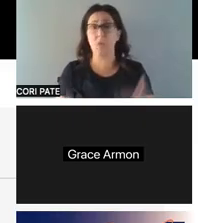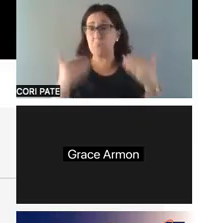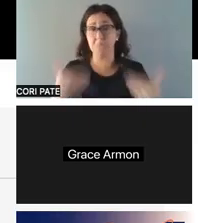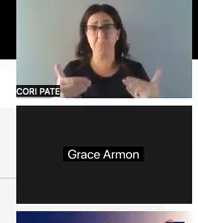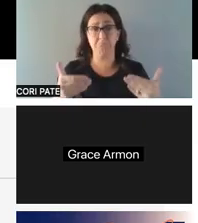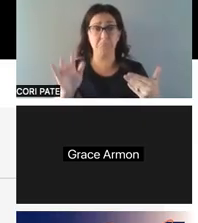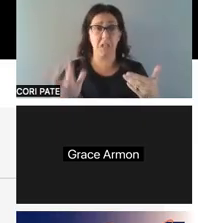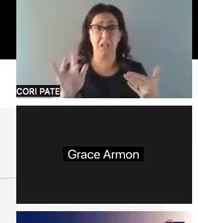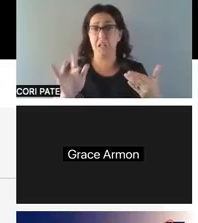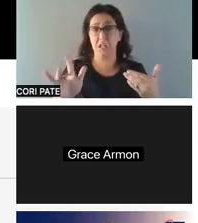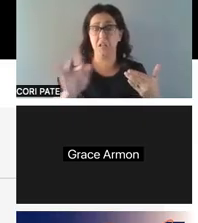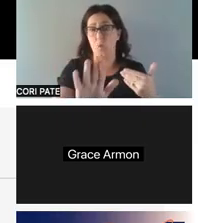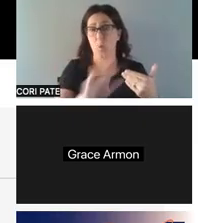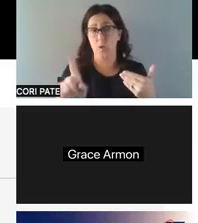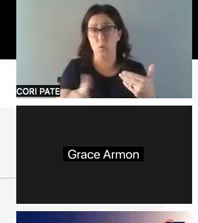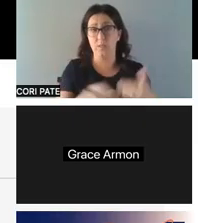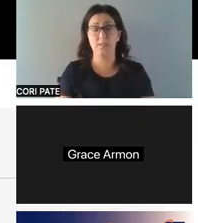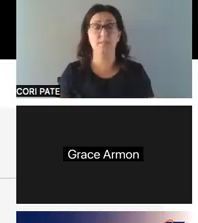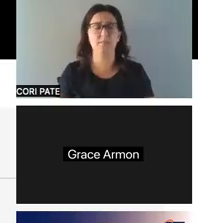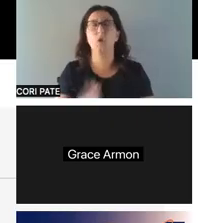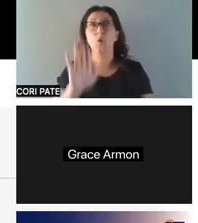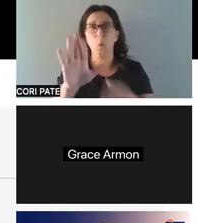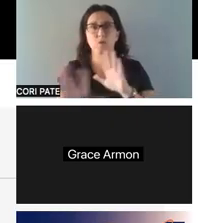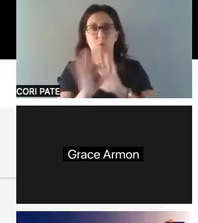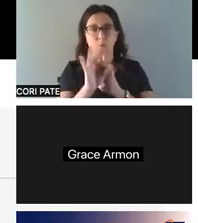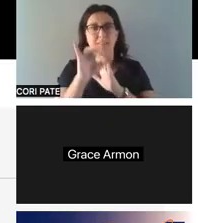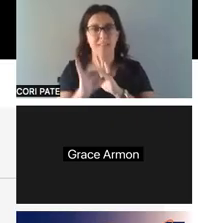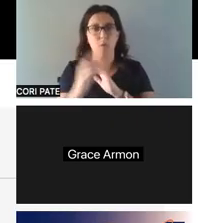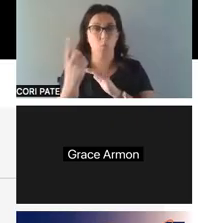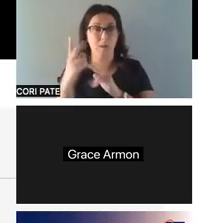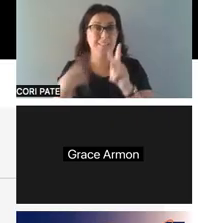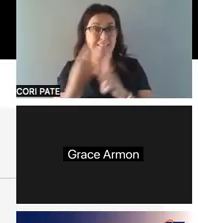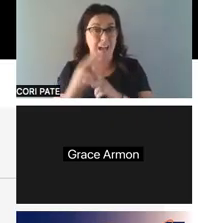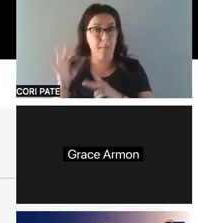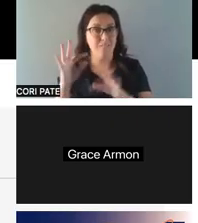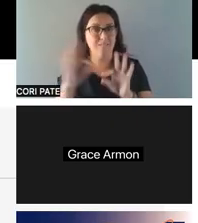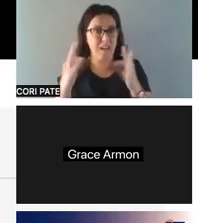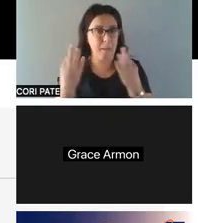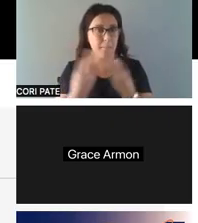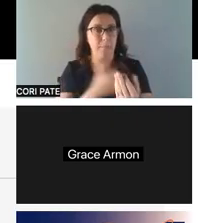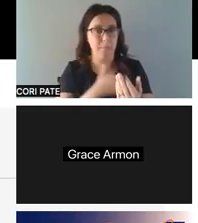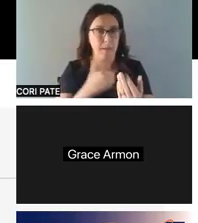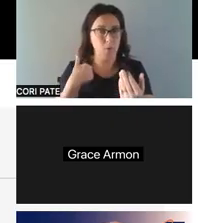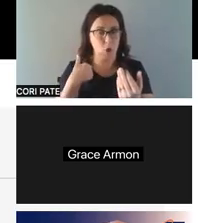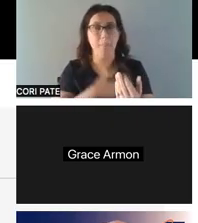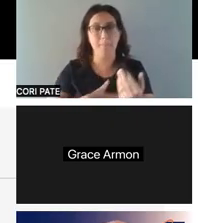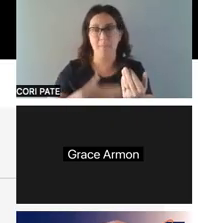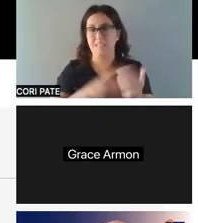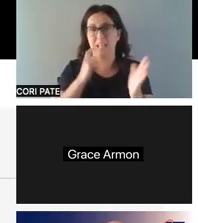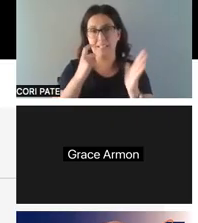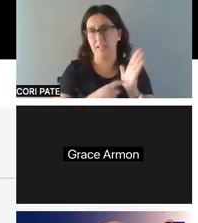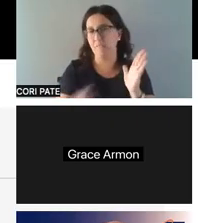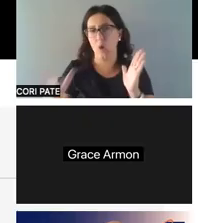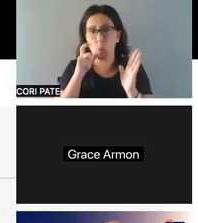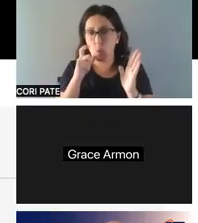click multiple choices. So if you're working not only with one type of family member or guardians, please identify who you're working